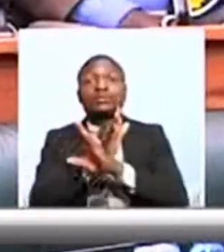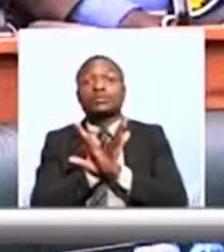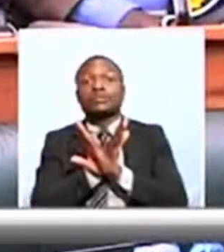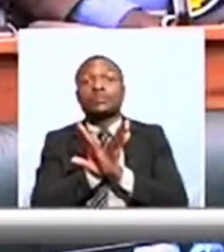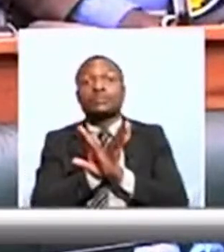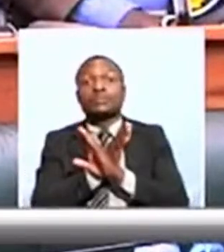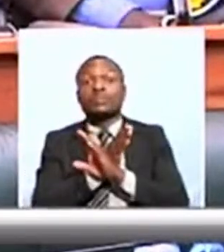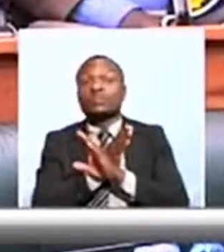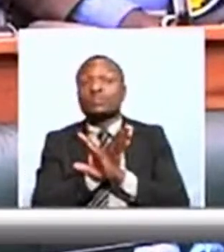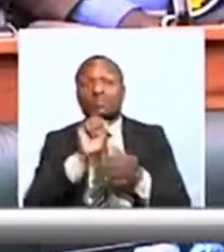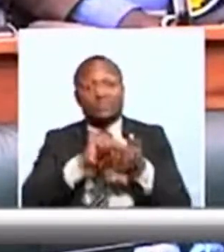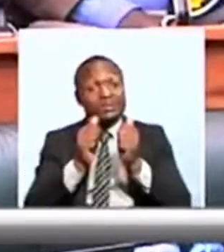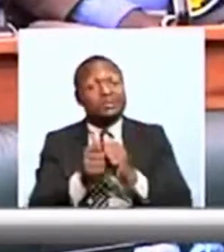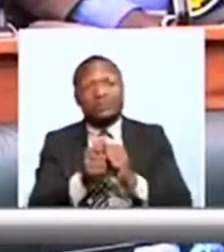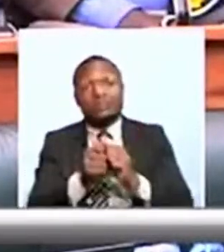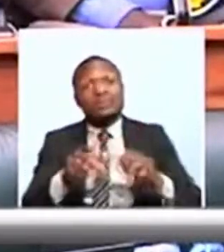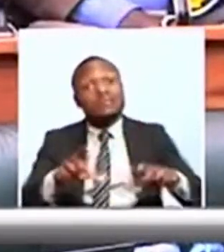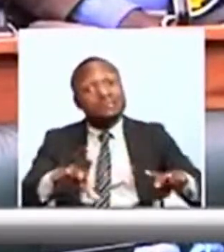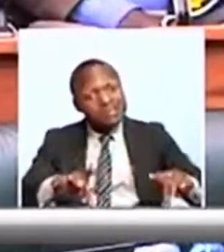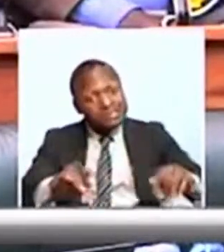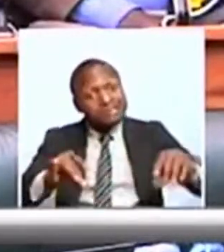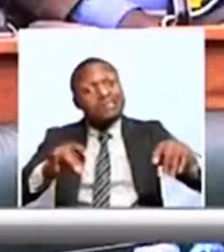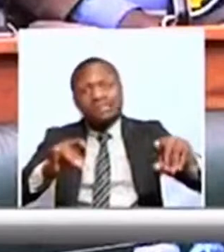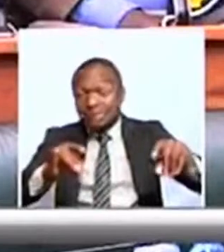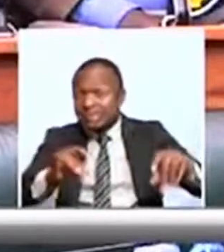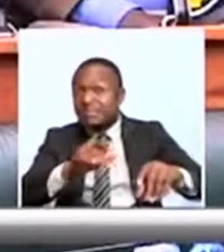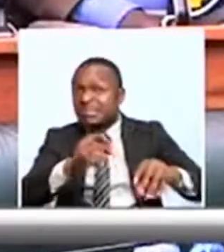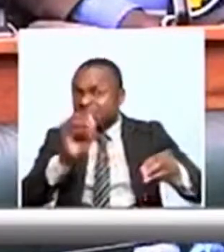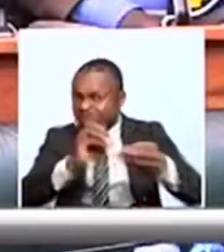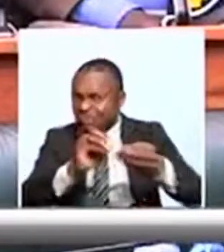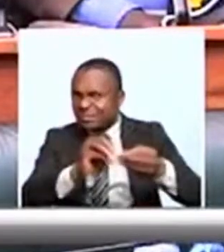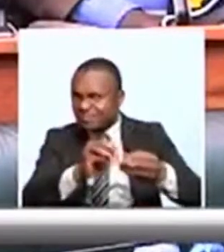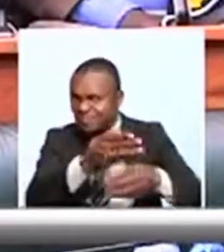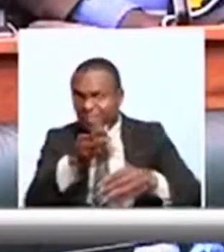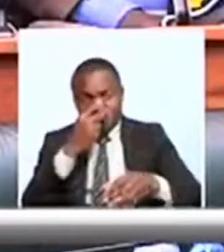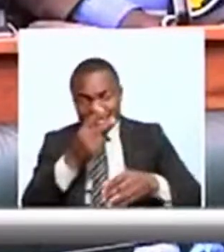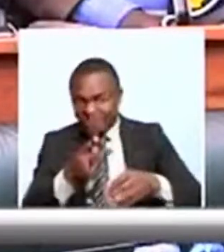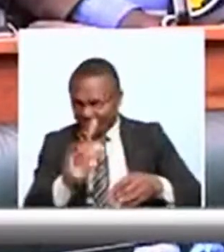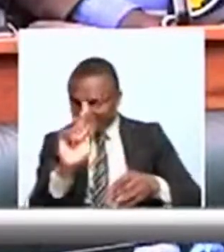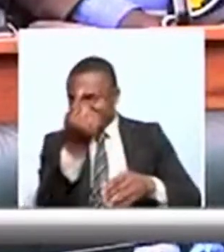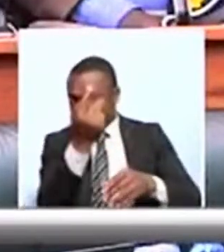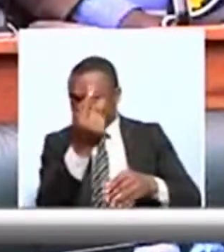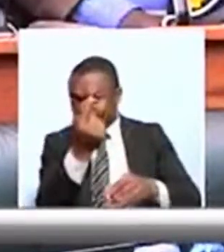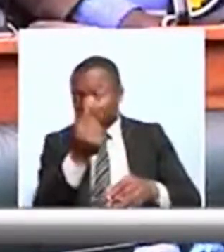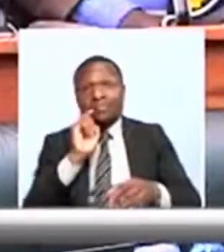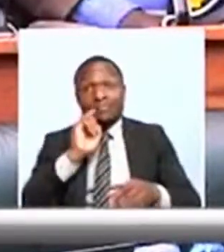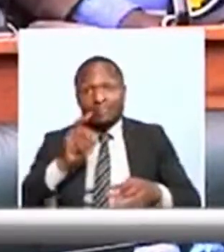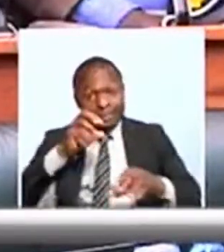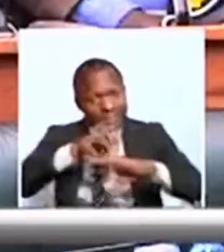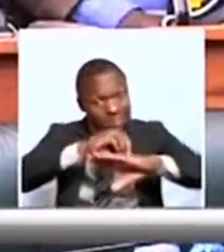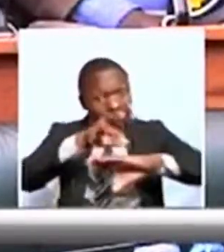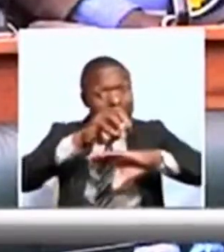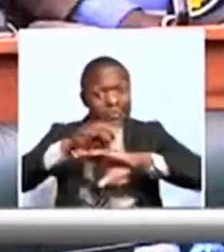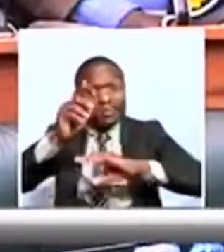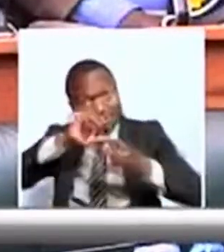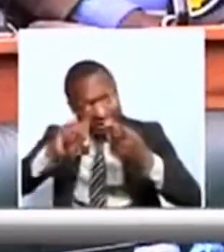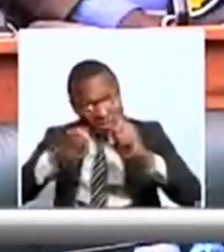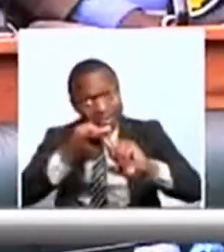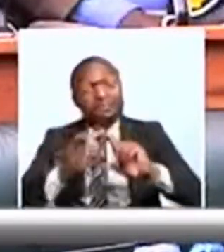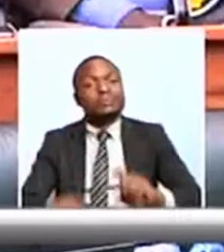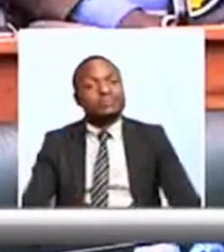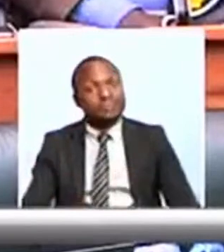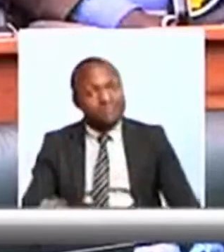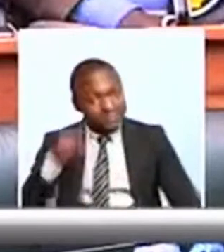desert. All those things put together, we shall see what we can do. But first and foremost, let's advise our friends, our colleagues,